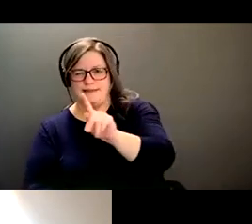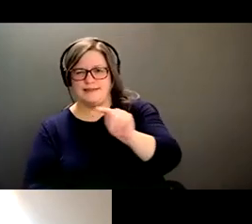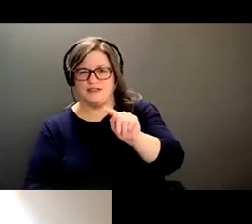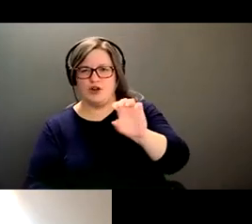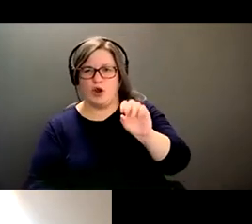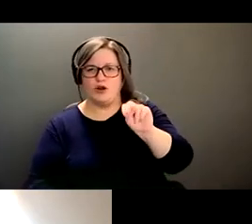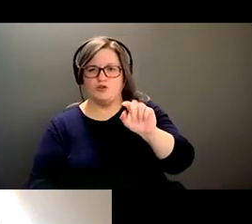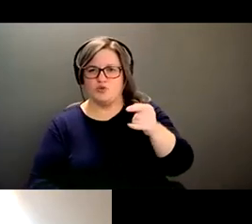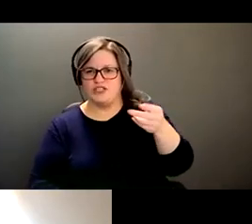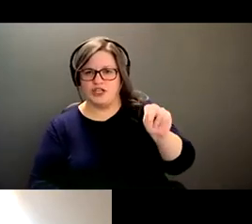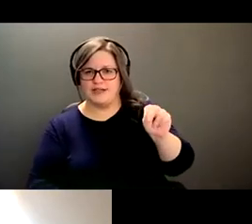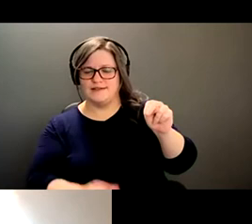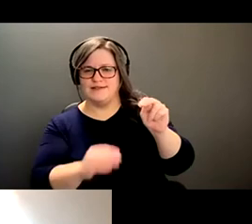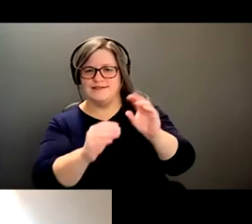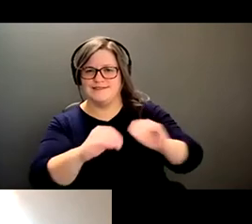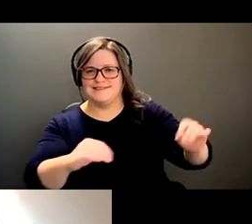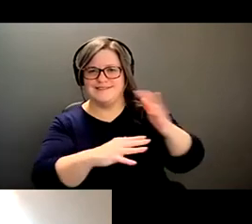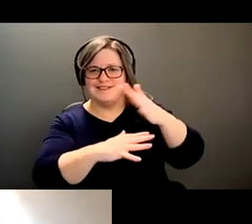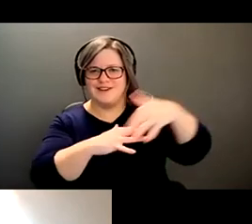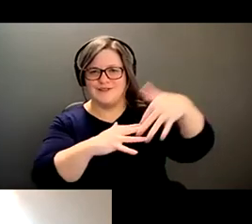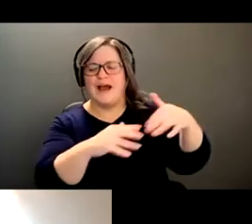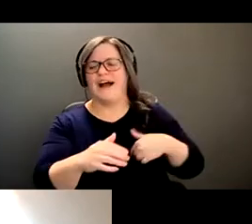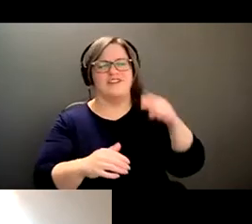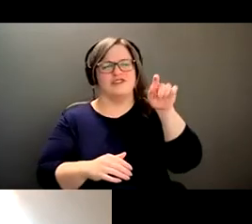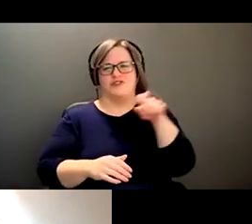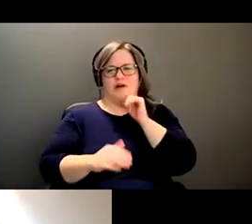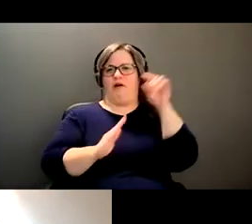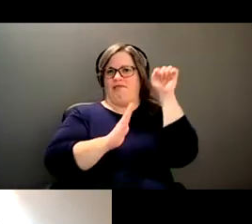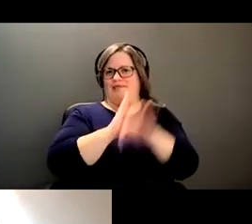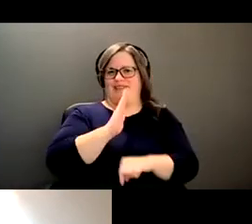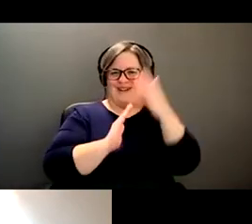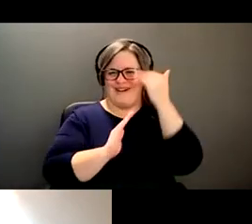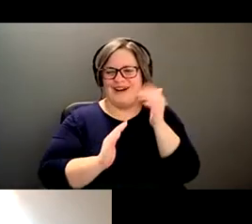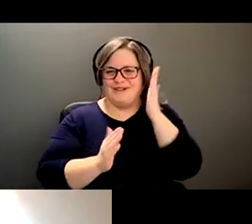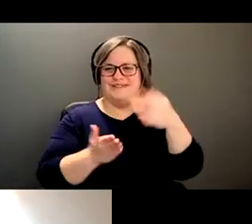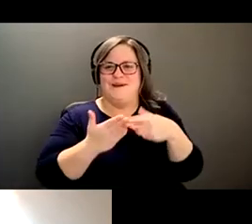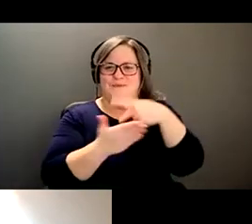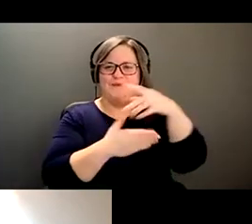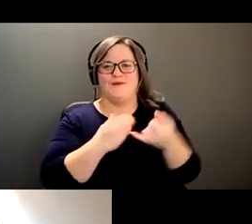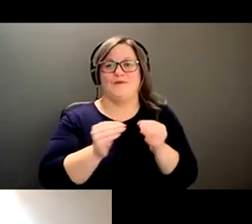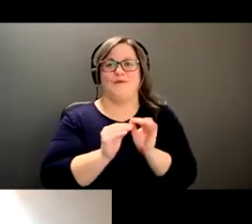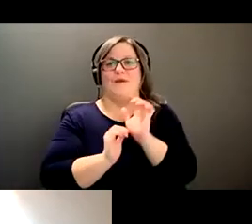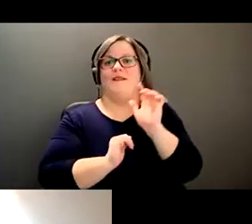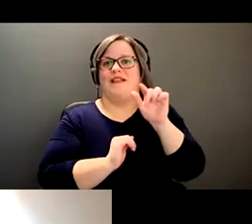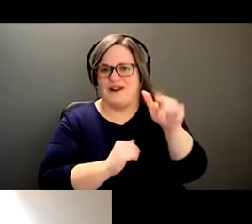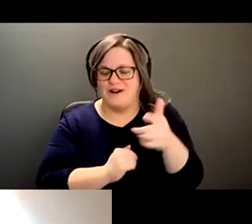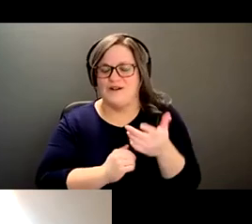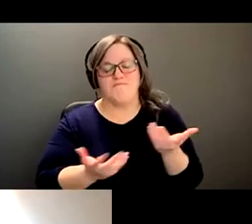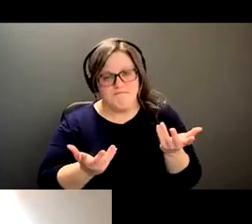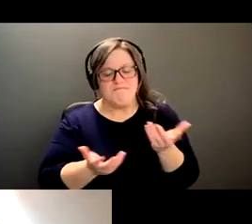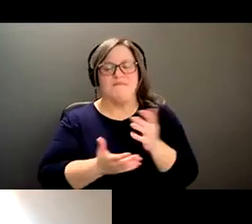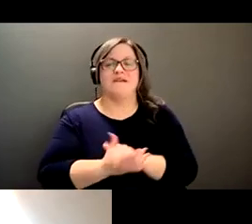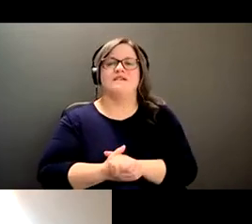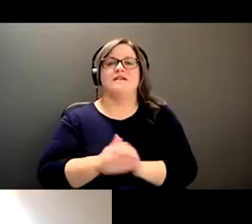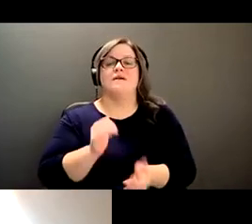not dig too deep into it because we'll talk about all the other projects later. So yeah, and most